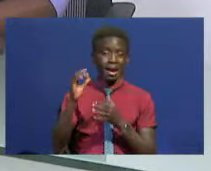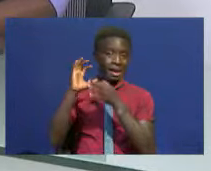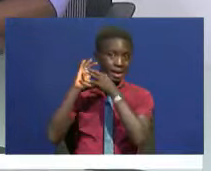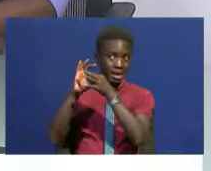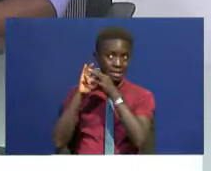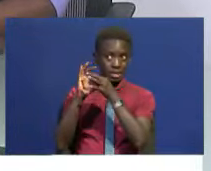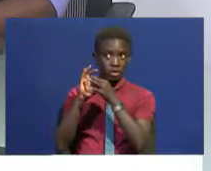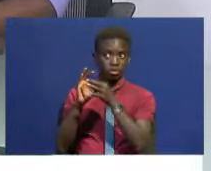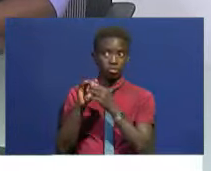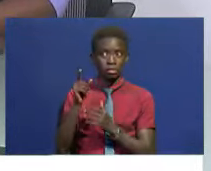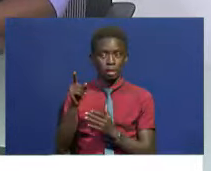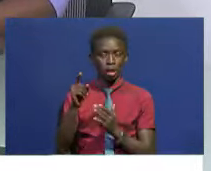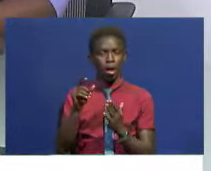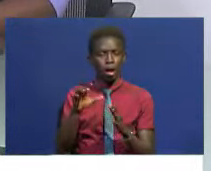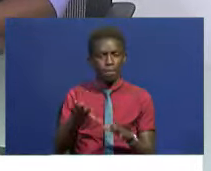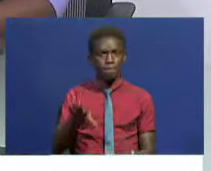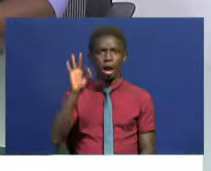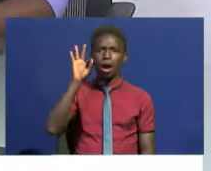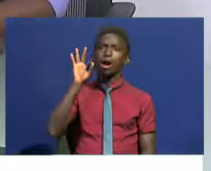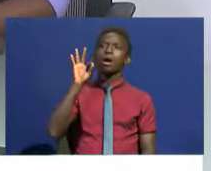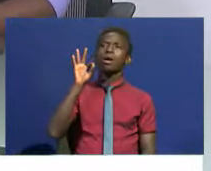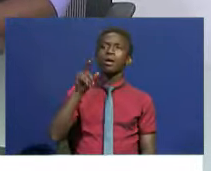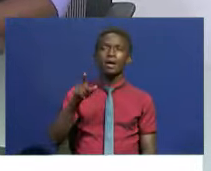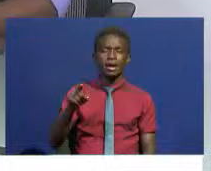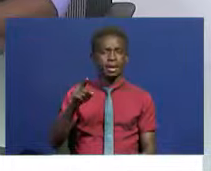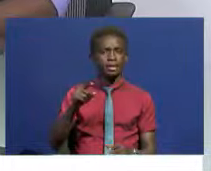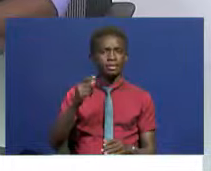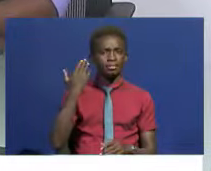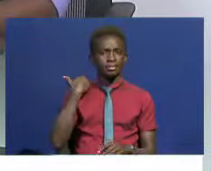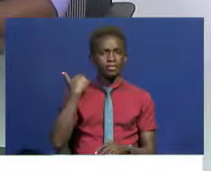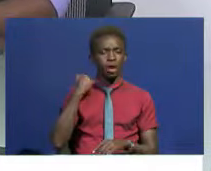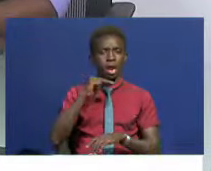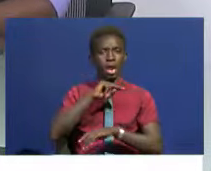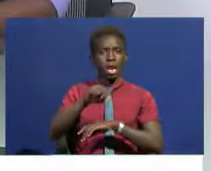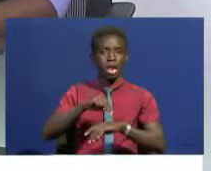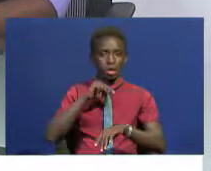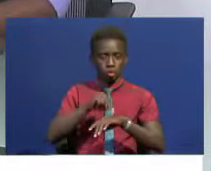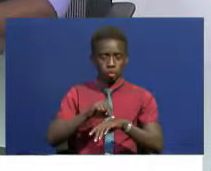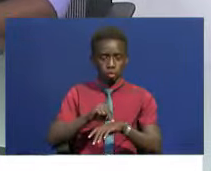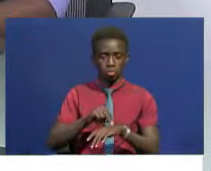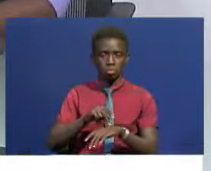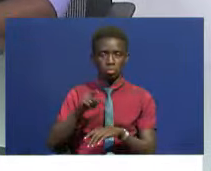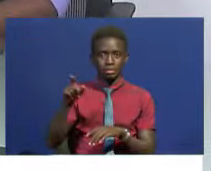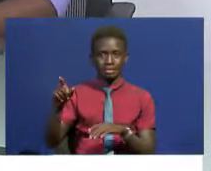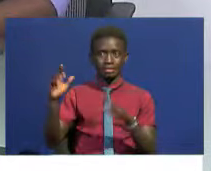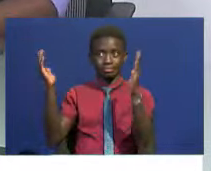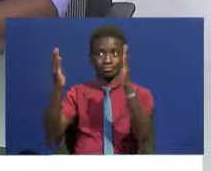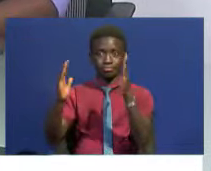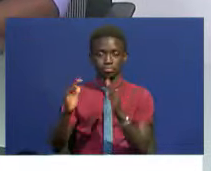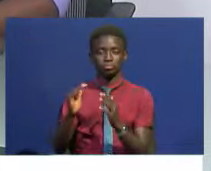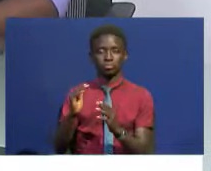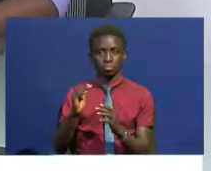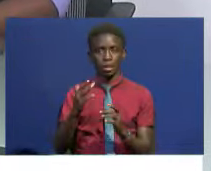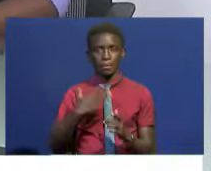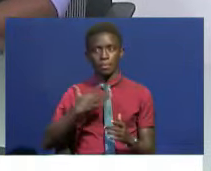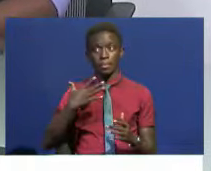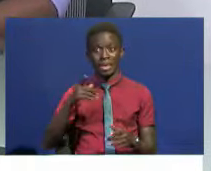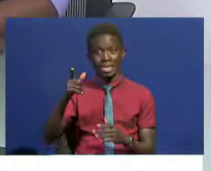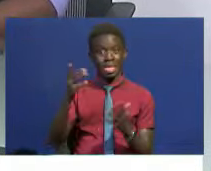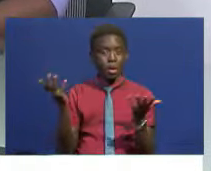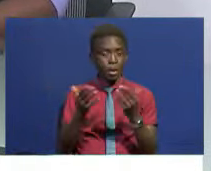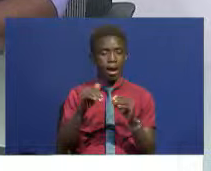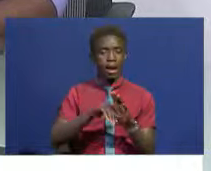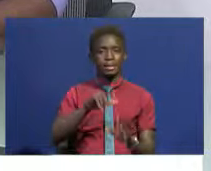and gazetted as a national monument 10 years ago. The Kakapel National Monument, located in Teso North, offers a